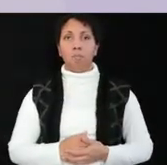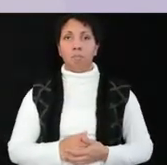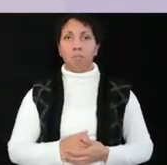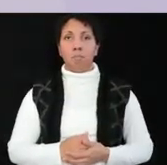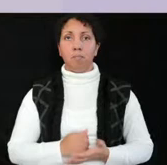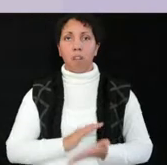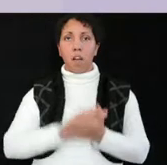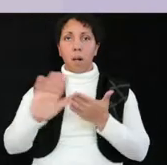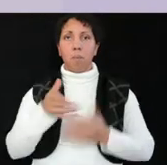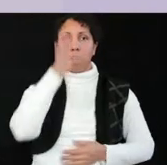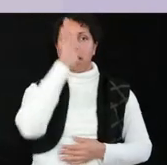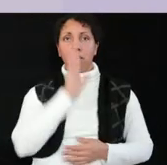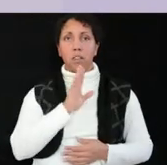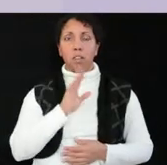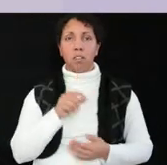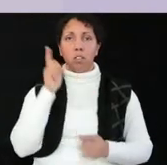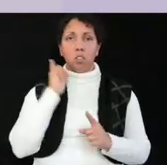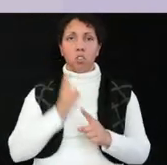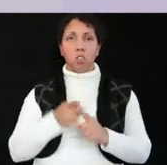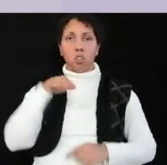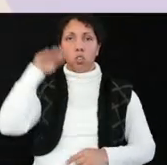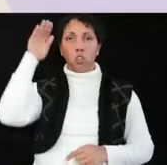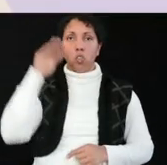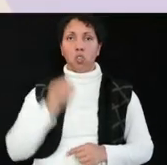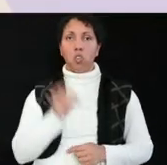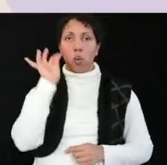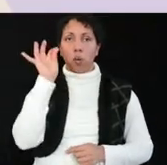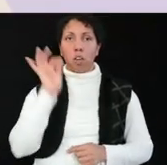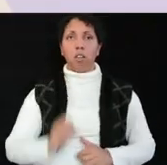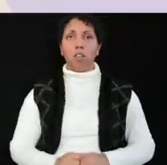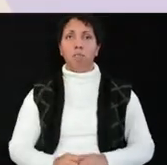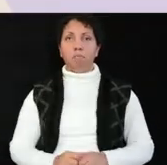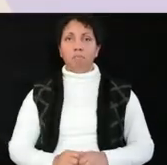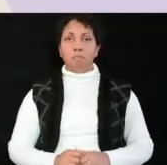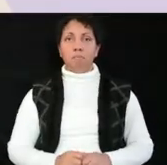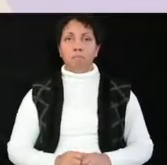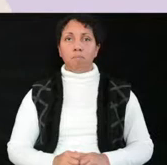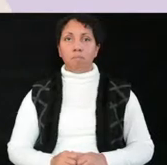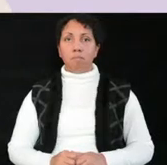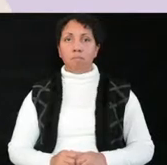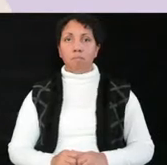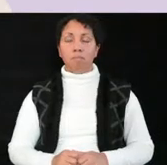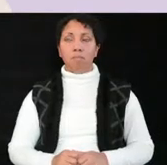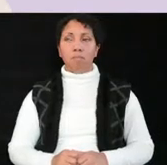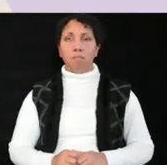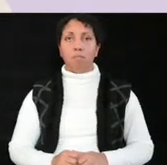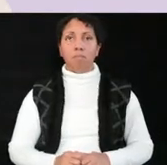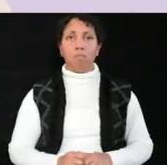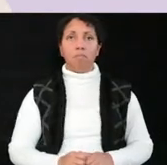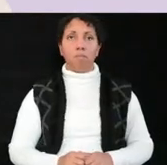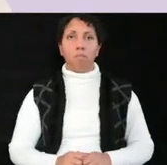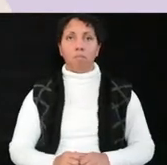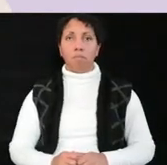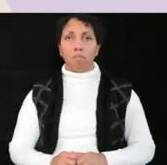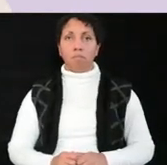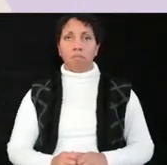time talking with children to make sure they're okay. I see. If one of your children had a problem, how